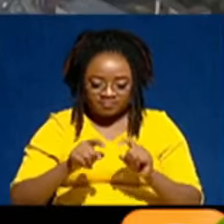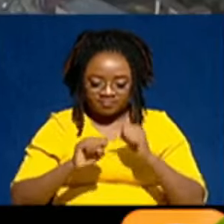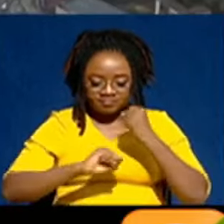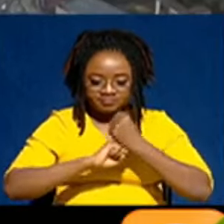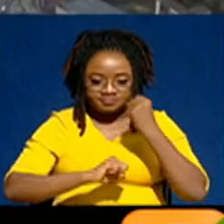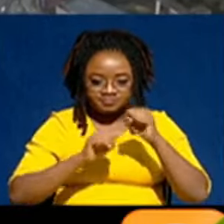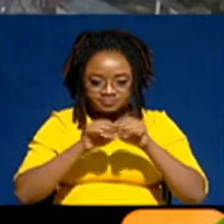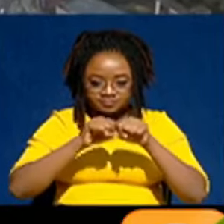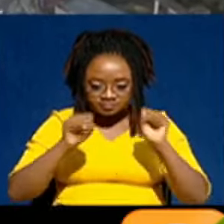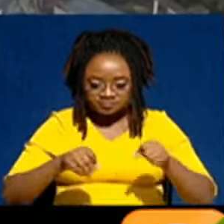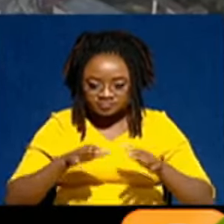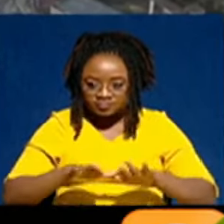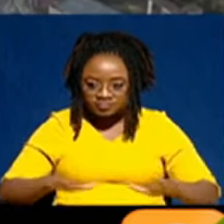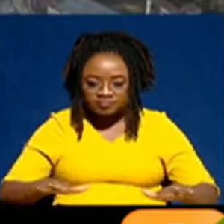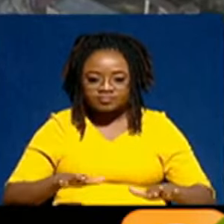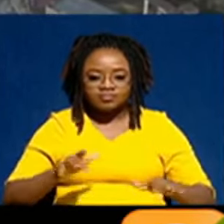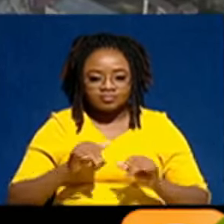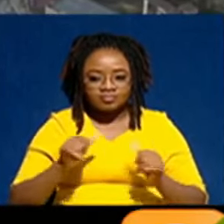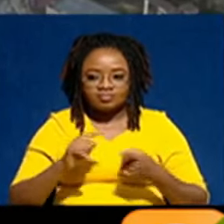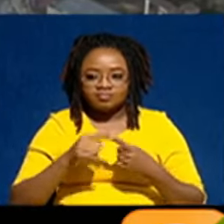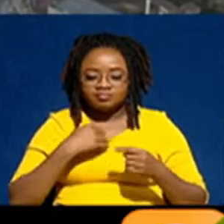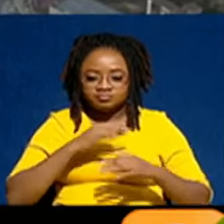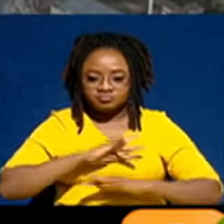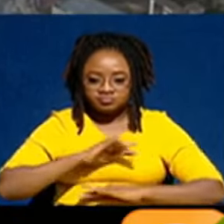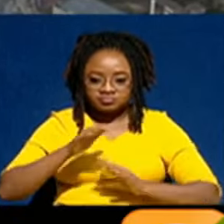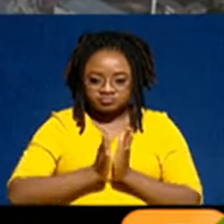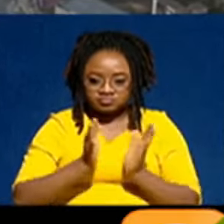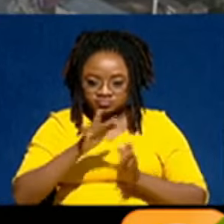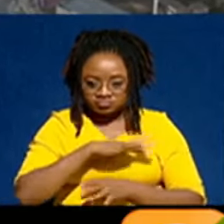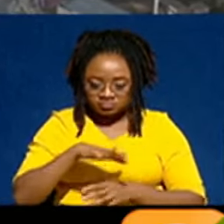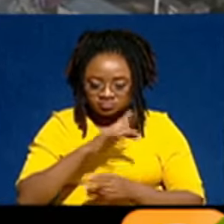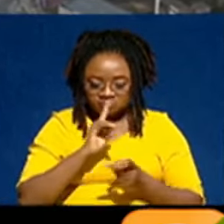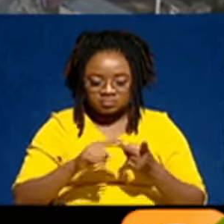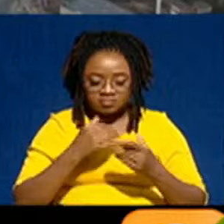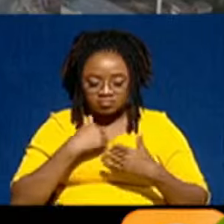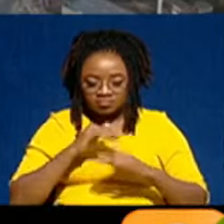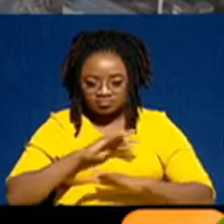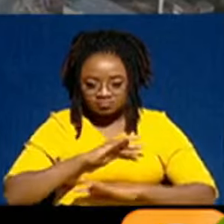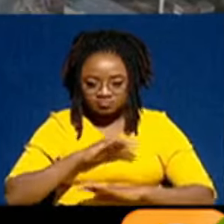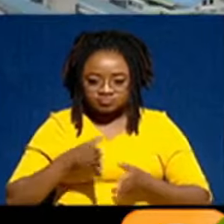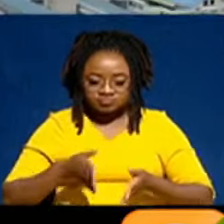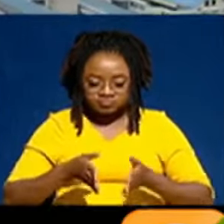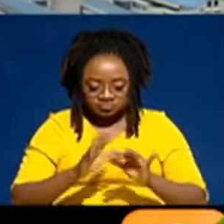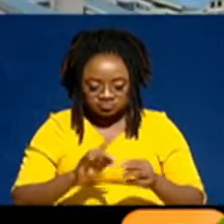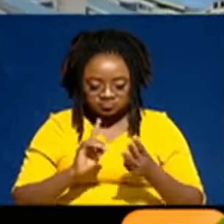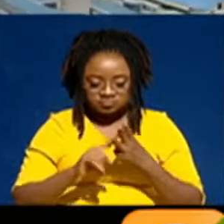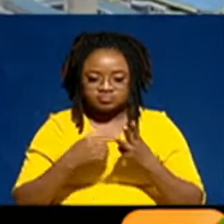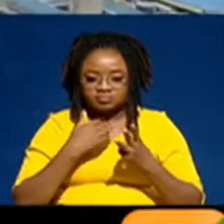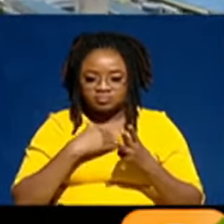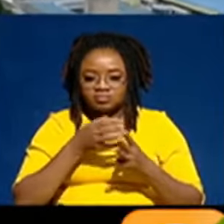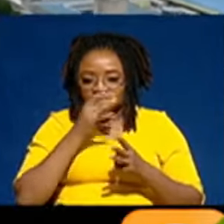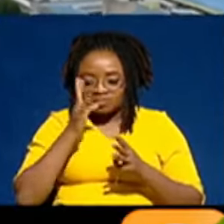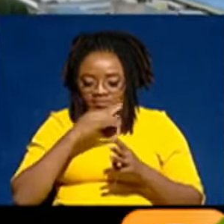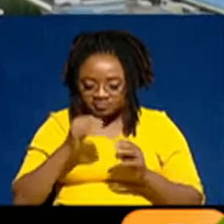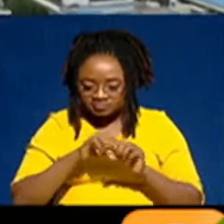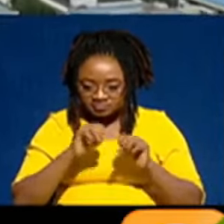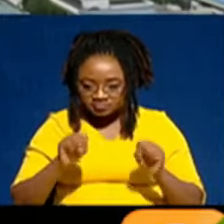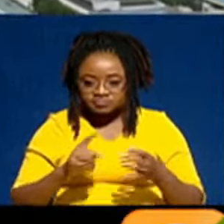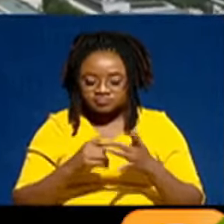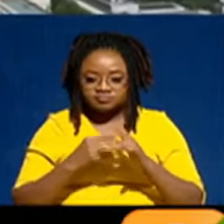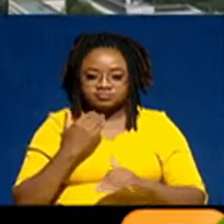good roads, there is sufficient public spaces for the citizens to, you know, explore and breathe, you know, that buildings are